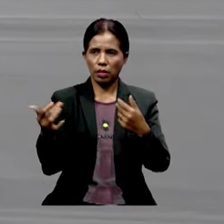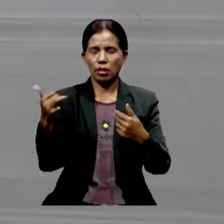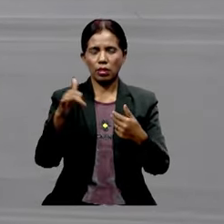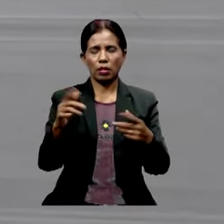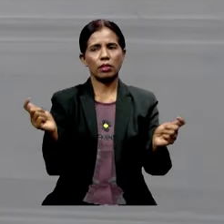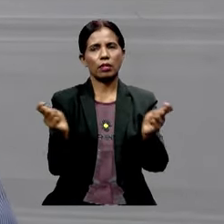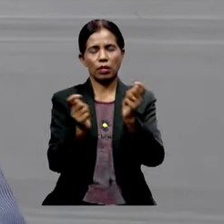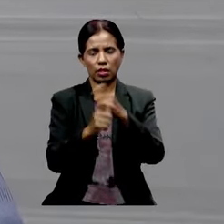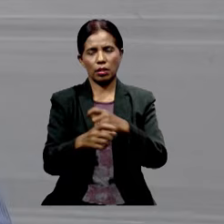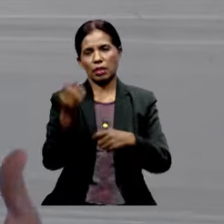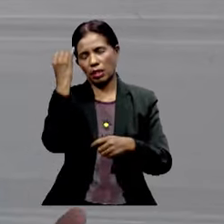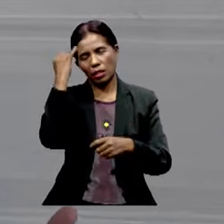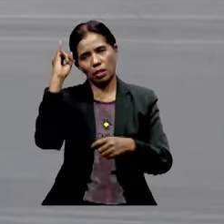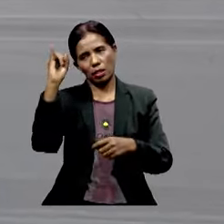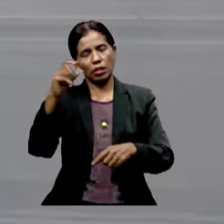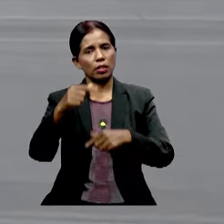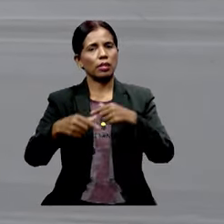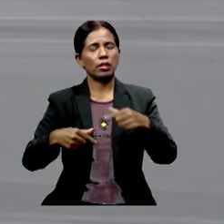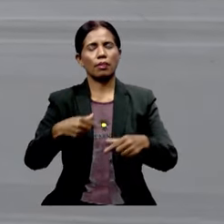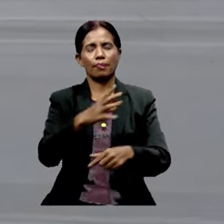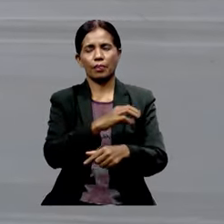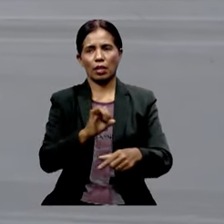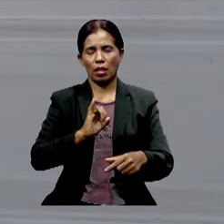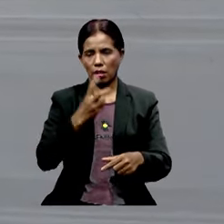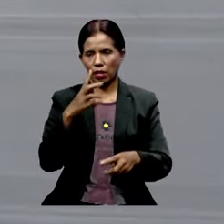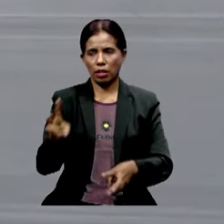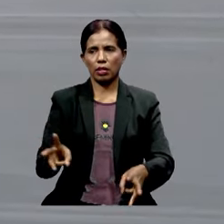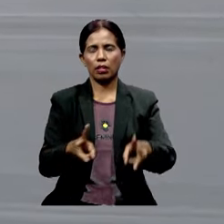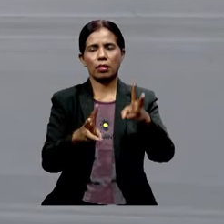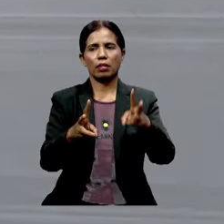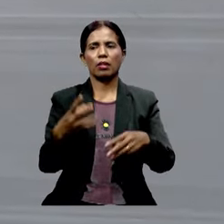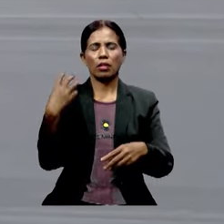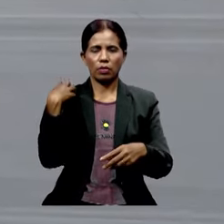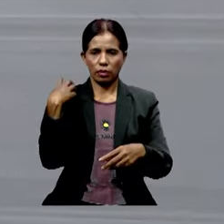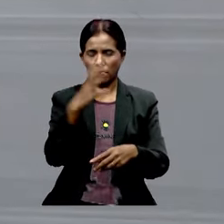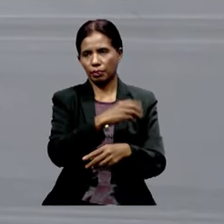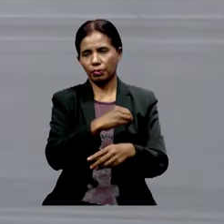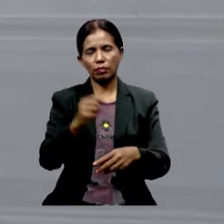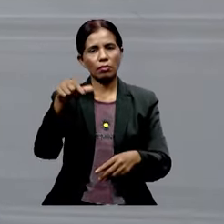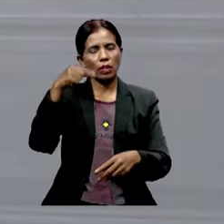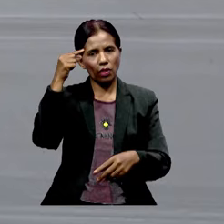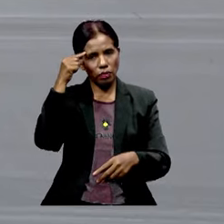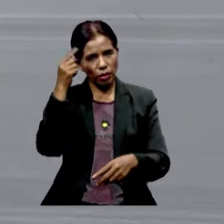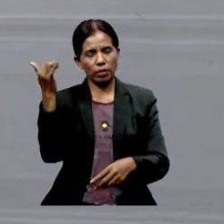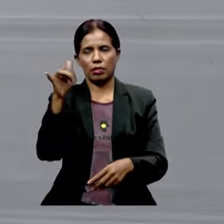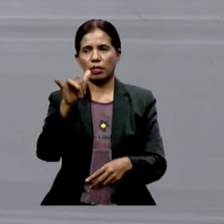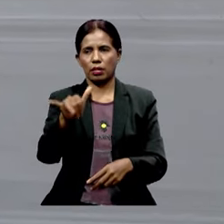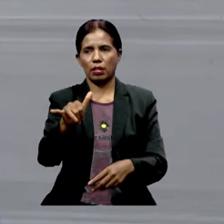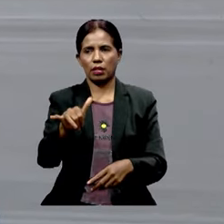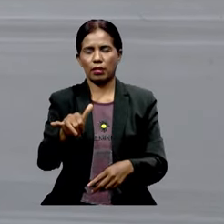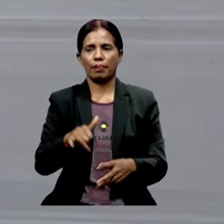exchange some idea in a general way. Then our offices and the other government